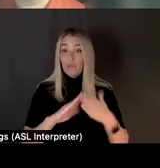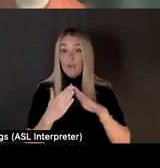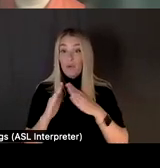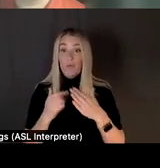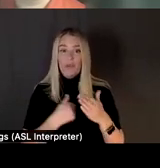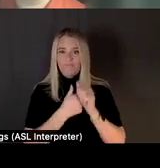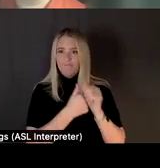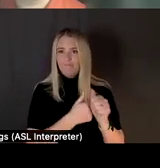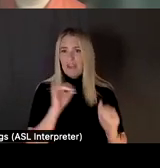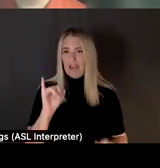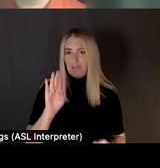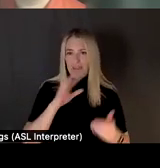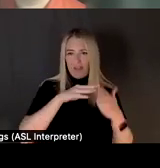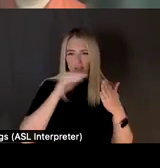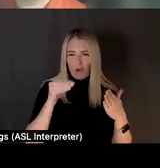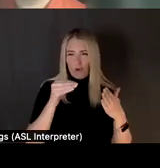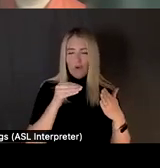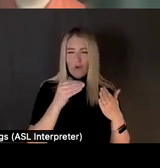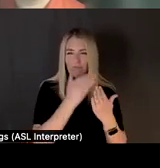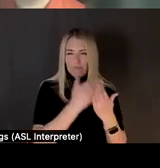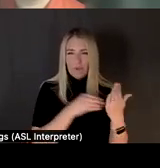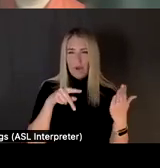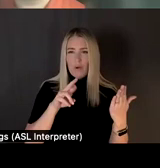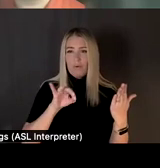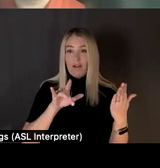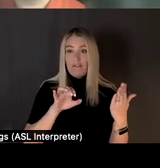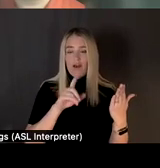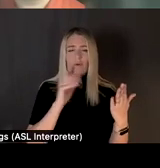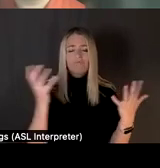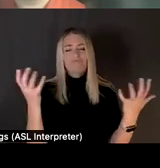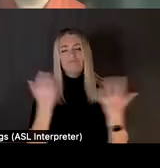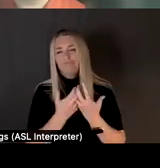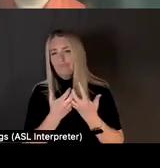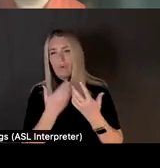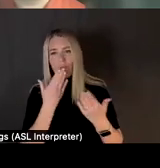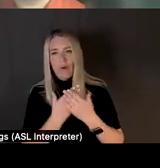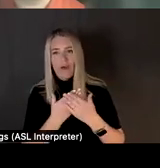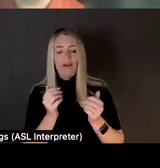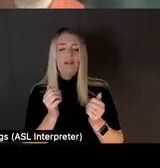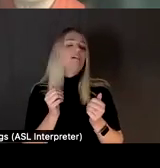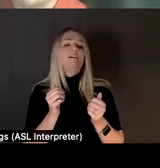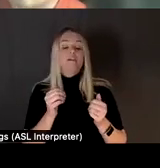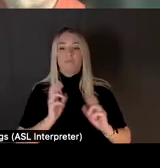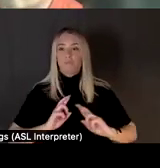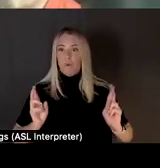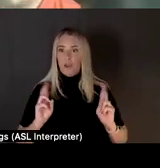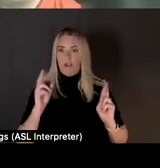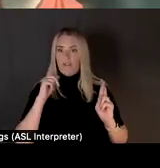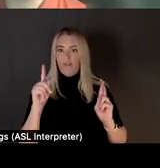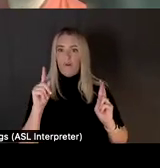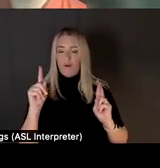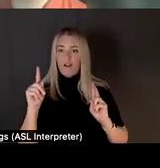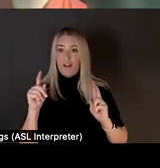adhere to the IB learner profile traits, those dovetail really well with being prepared for and adapting